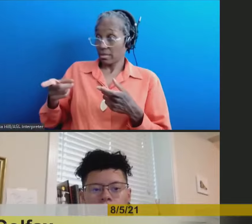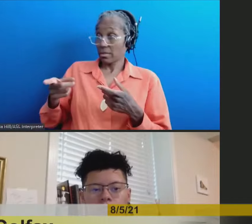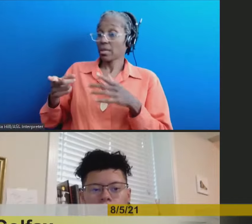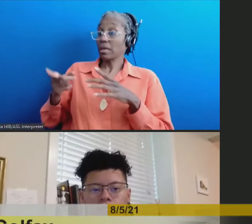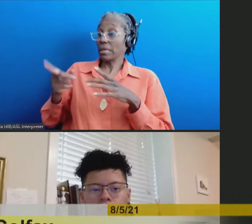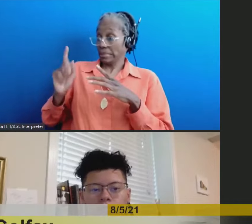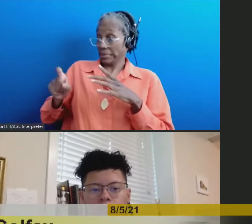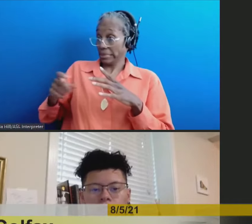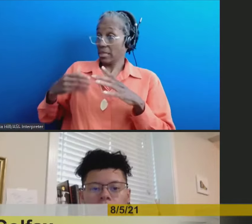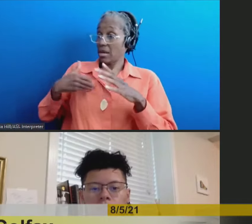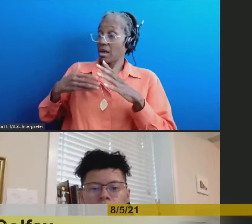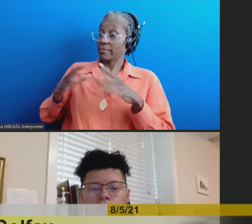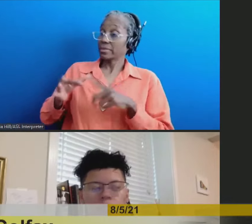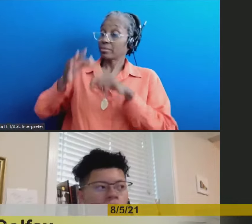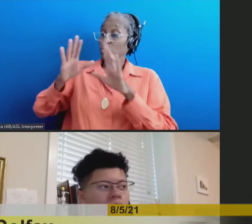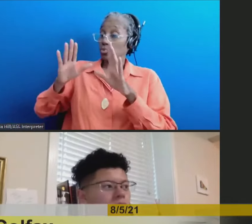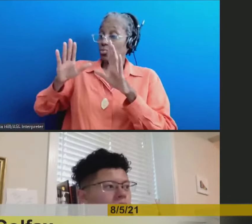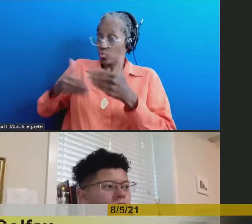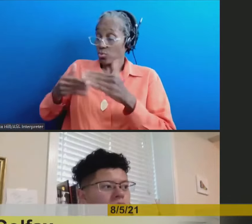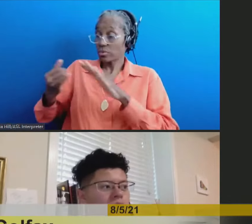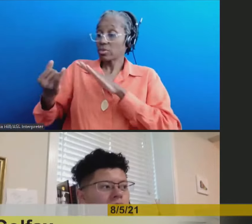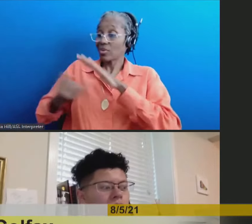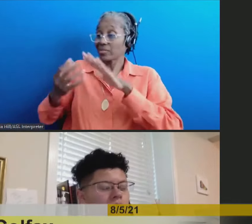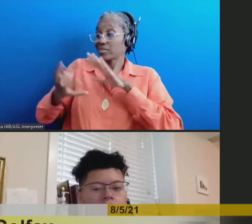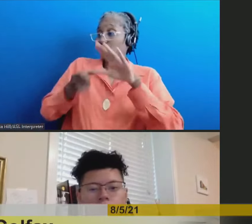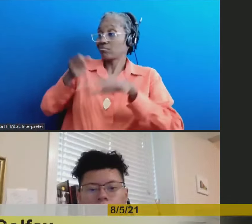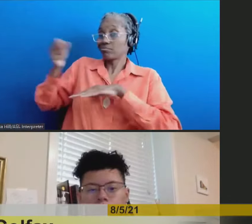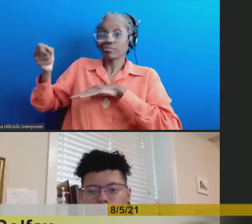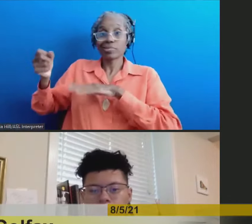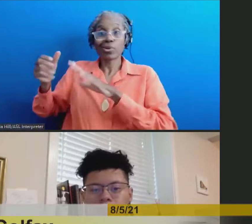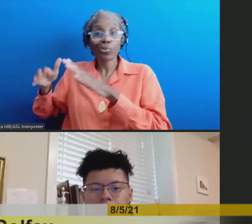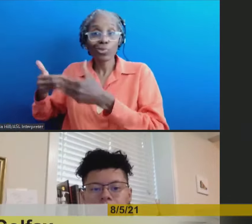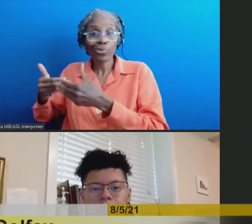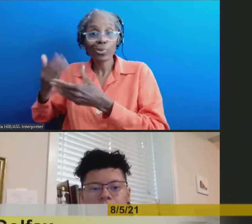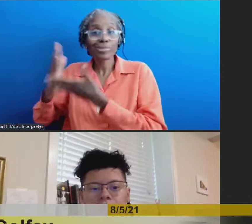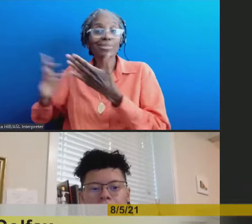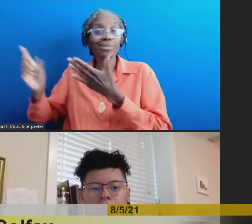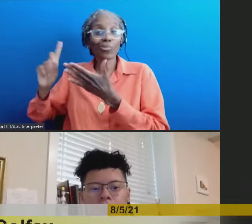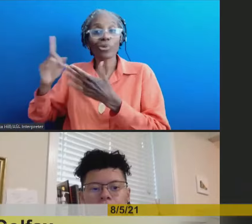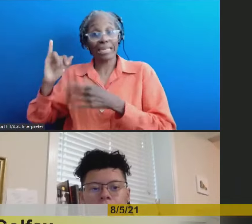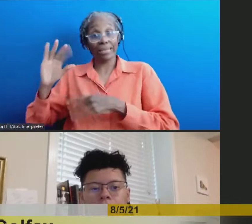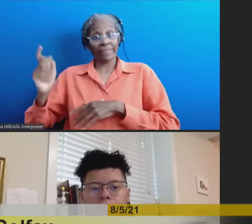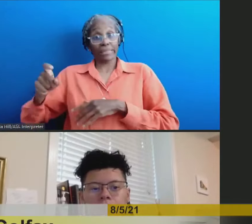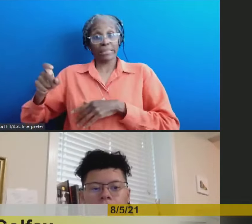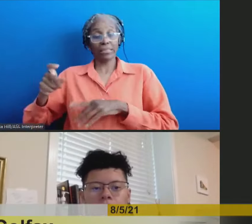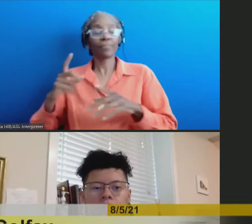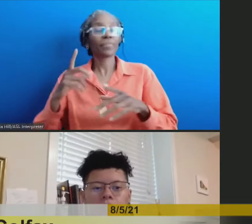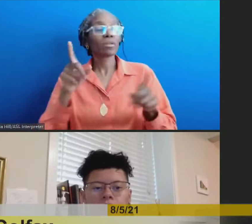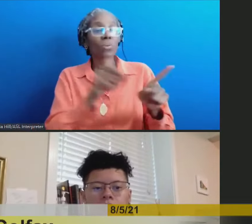go to isolate or quarantine as necessary. And at the same time,